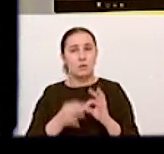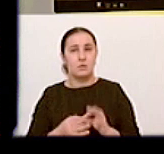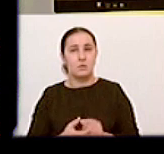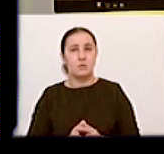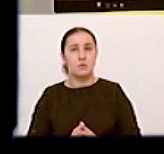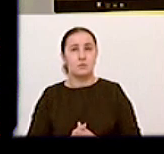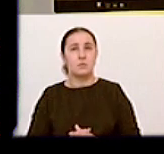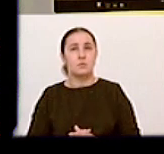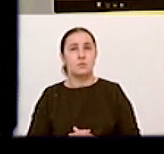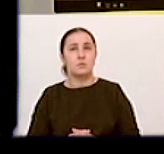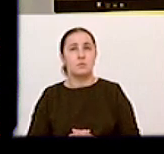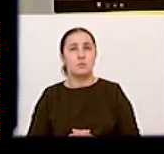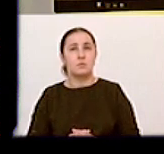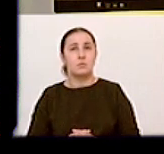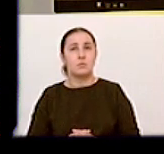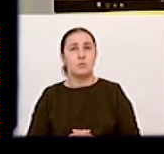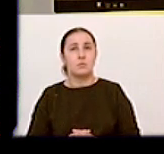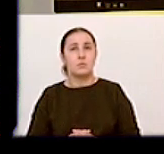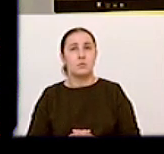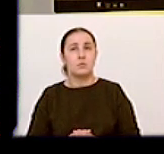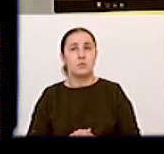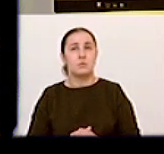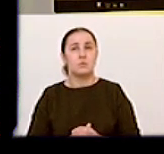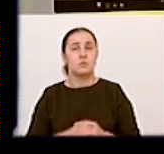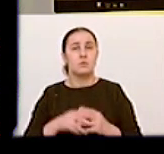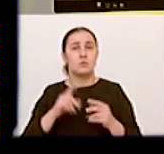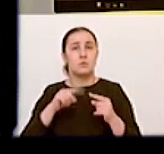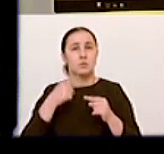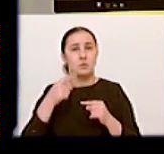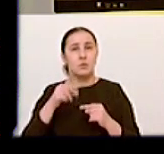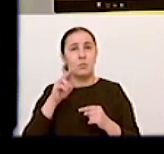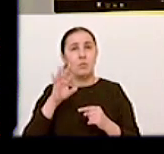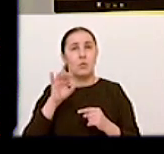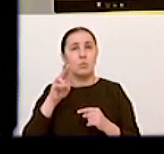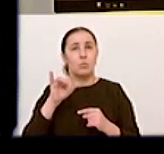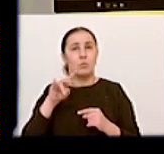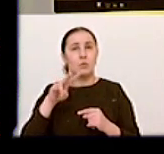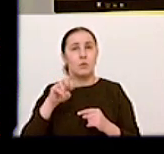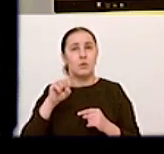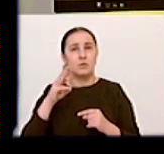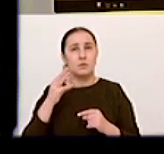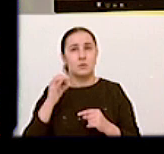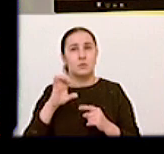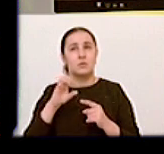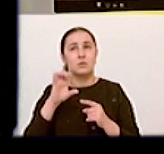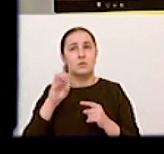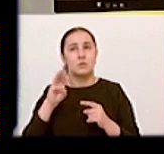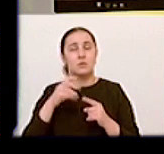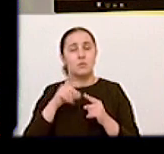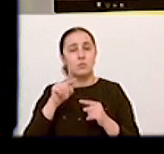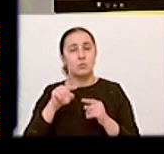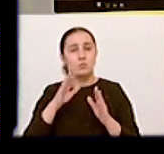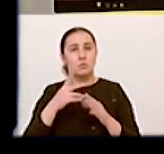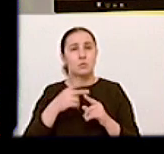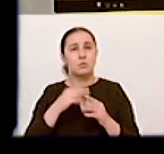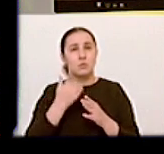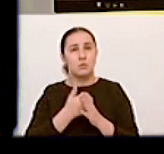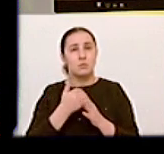aniqlanadi. Keyingi usulimiz bu populyatsion statistik usul. Bu usul yordamida